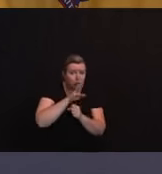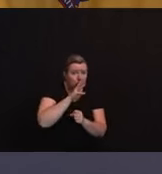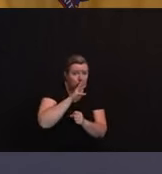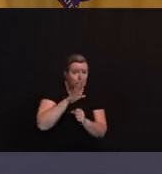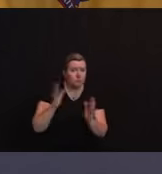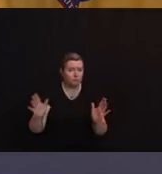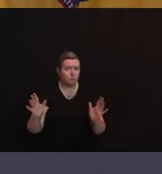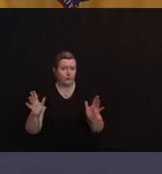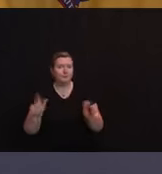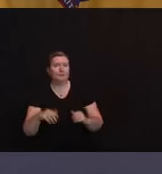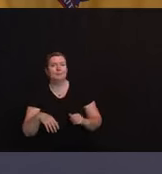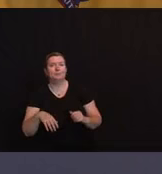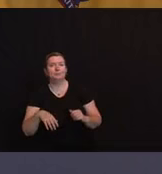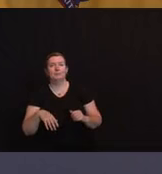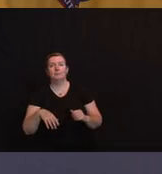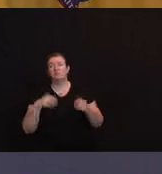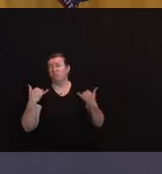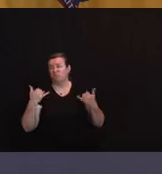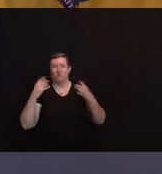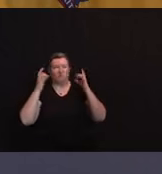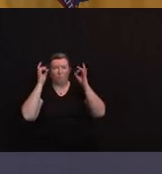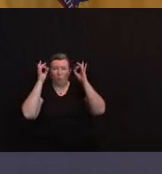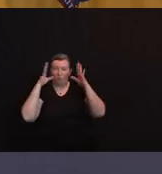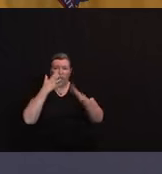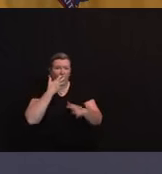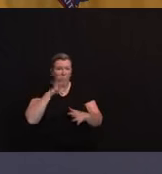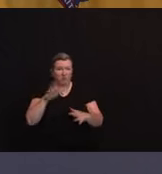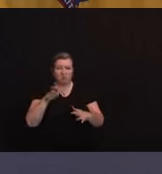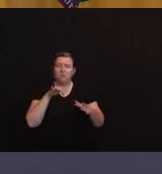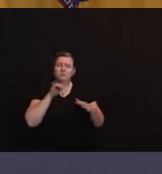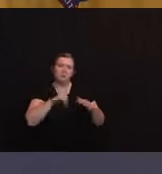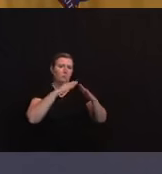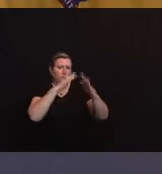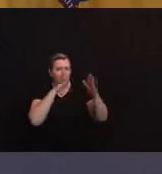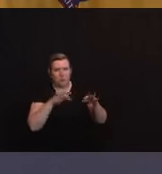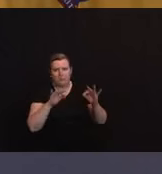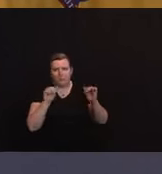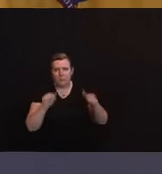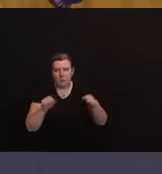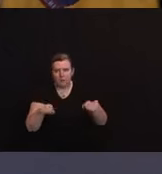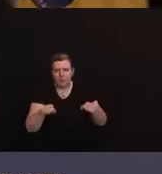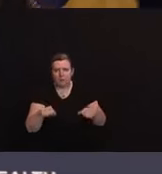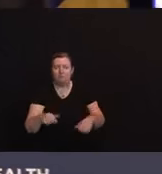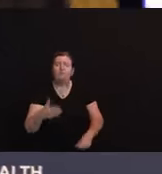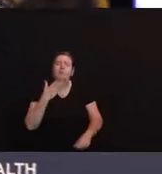days that are pretty brutal on the heat front, so stay indoors if you can, folks. Thank you all, and God bless you all.